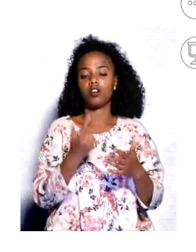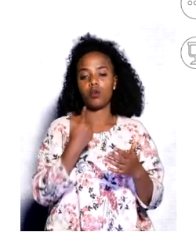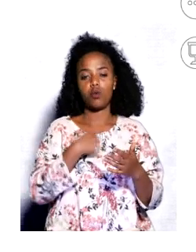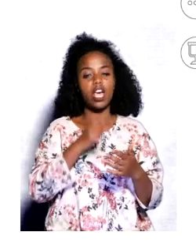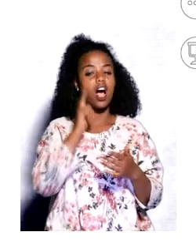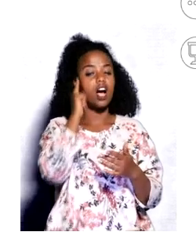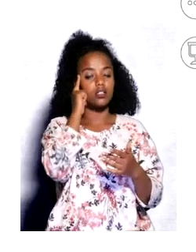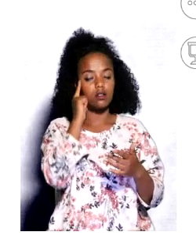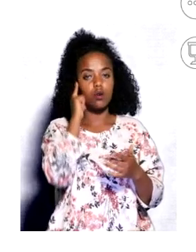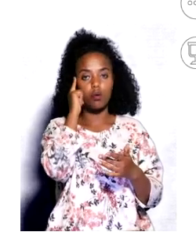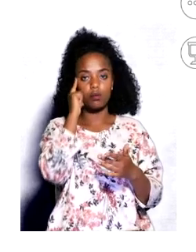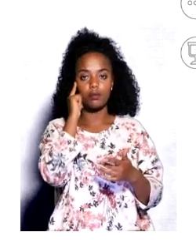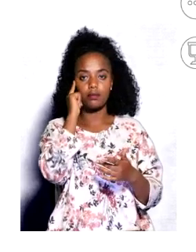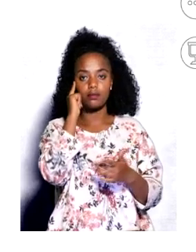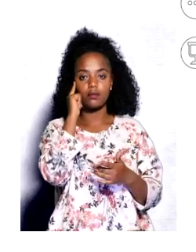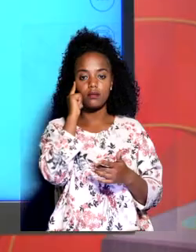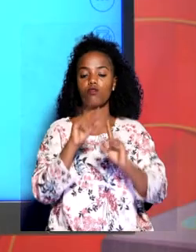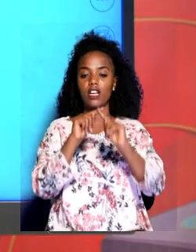let's assume